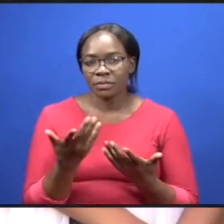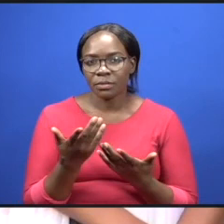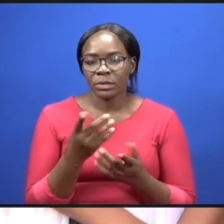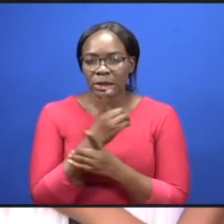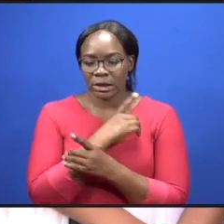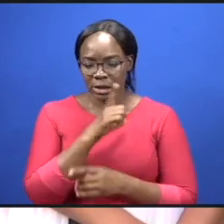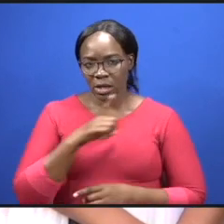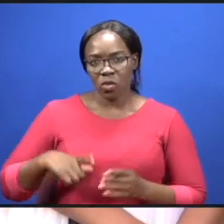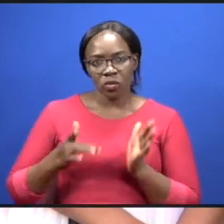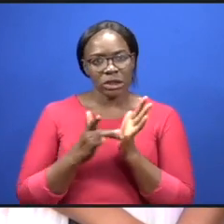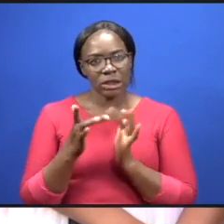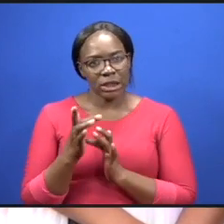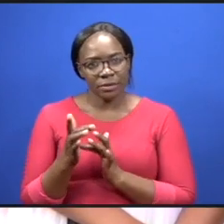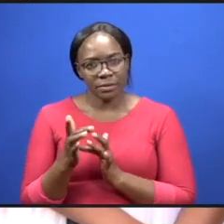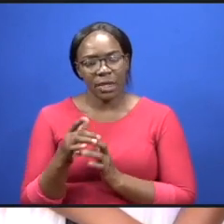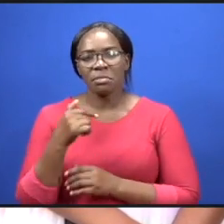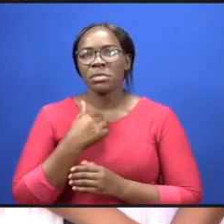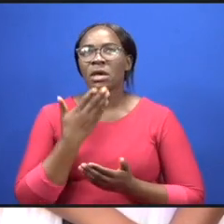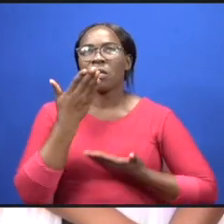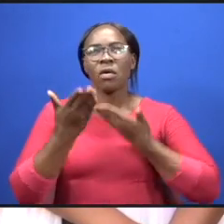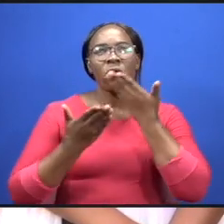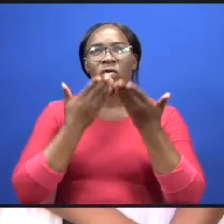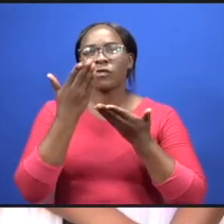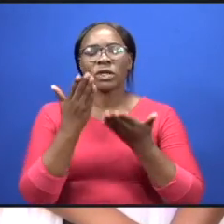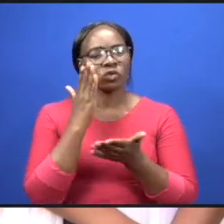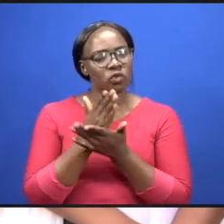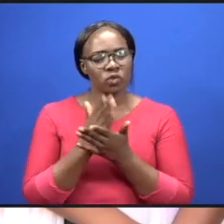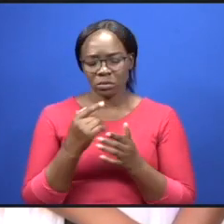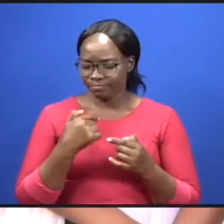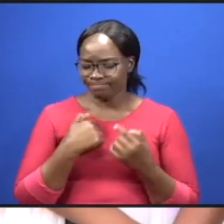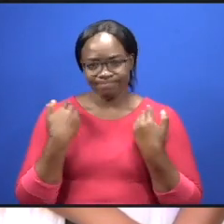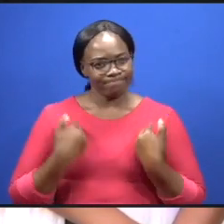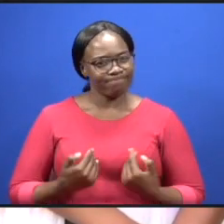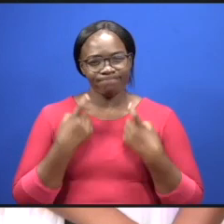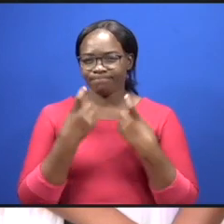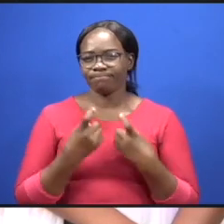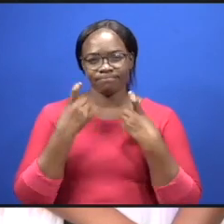Lord Jesus, I confess that I am a sinner.